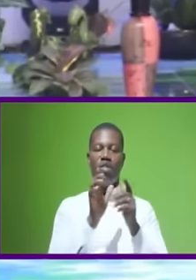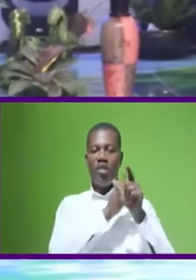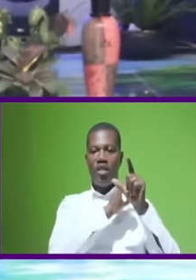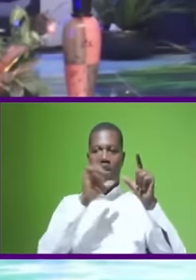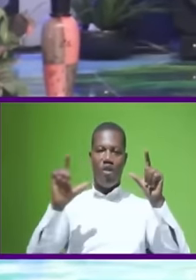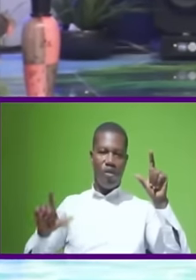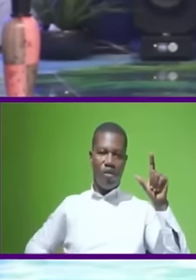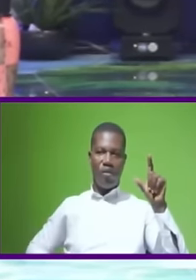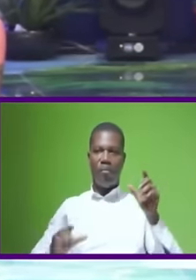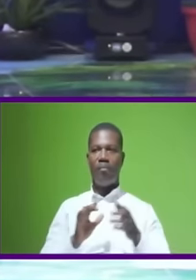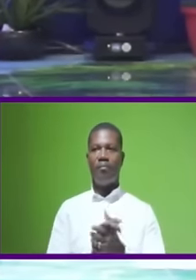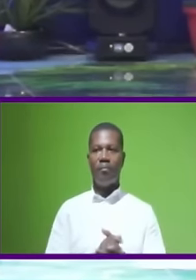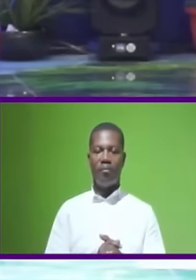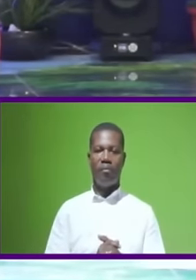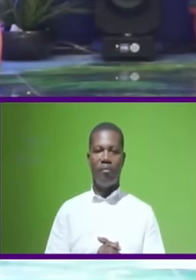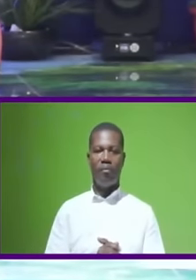Hallelujah.